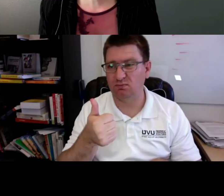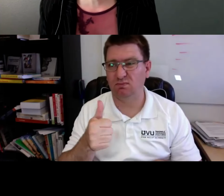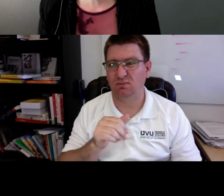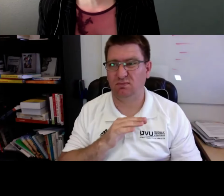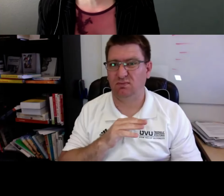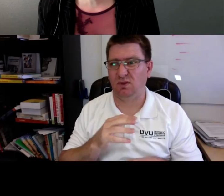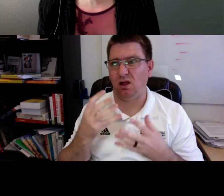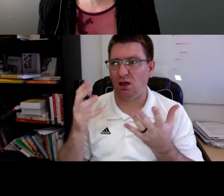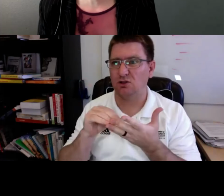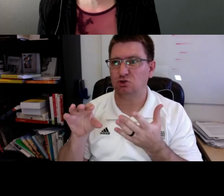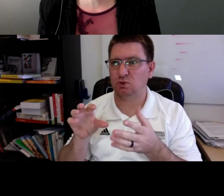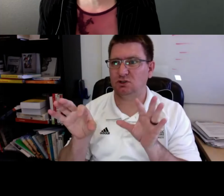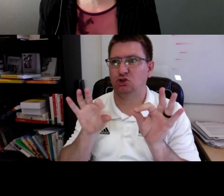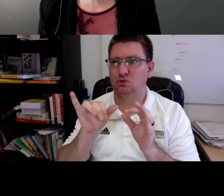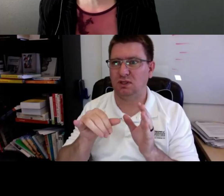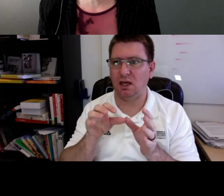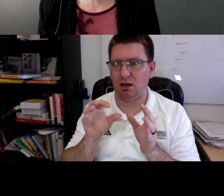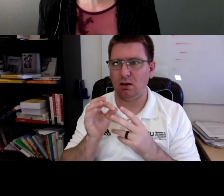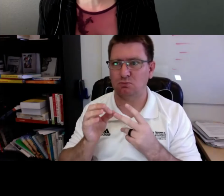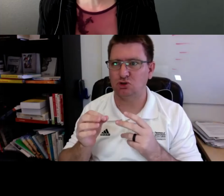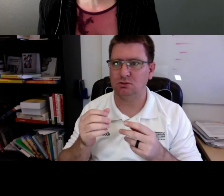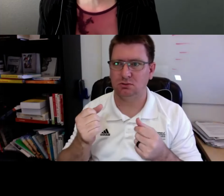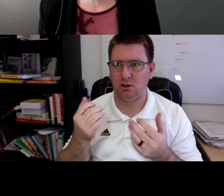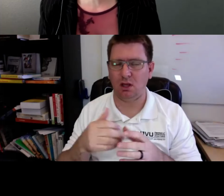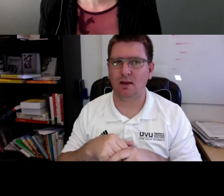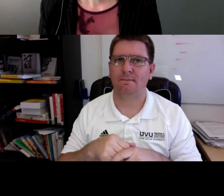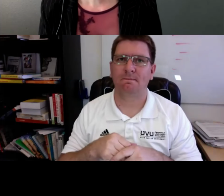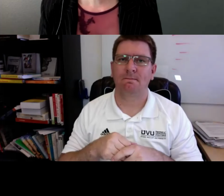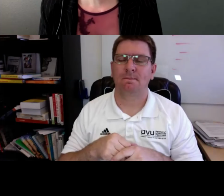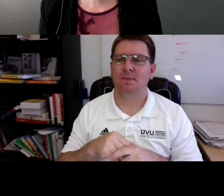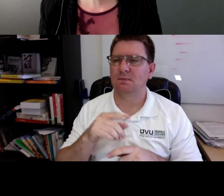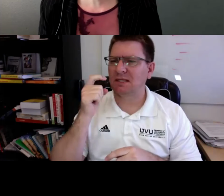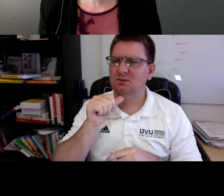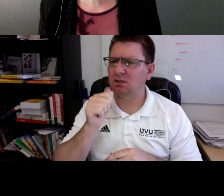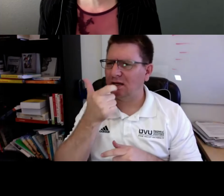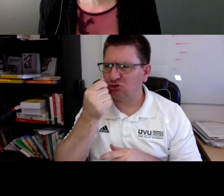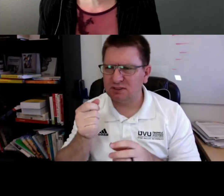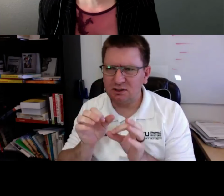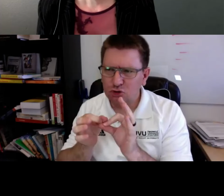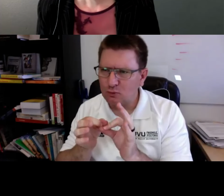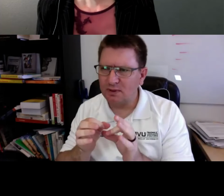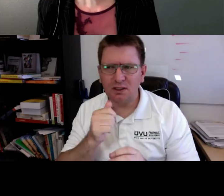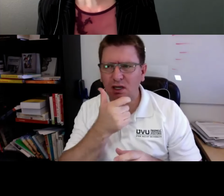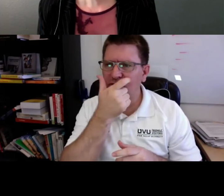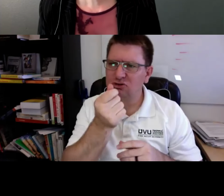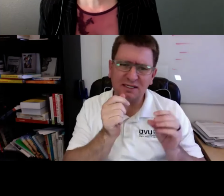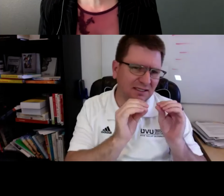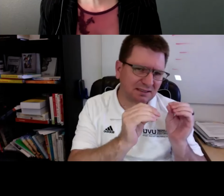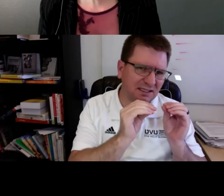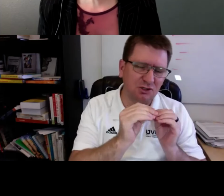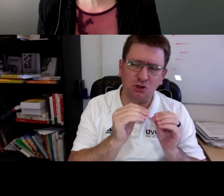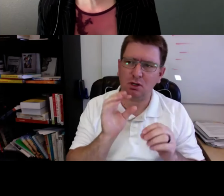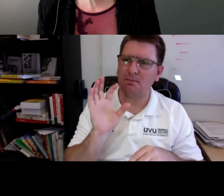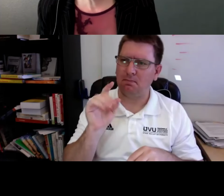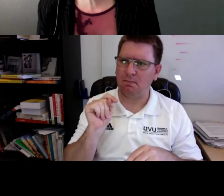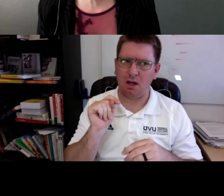those together to create your major. So that's really neat. So a lot of students choose that option. It's very popular because they might not be